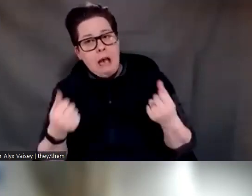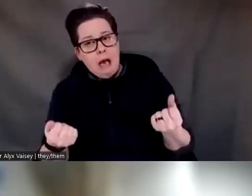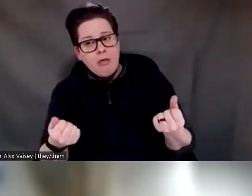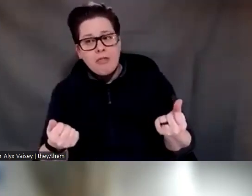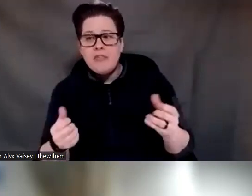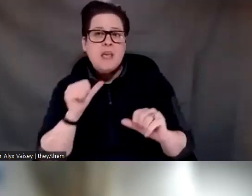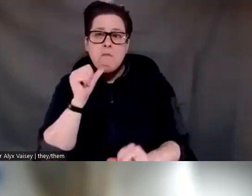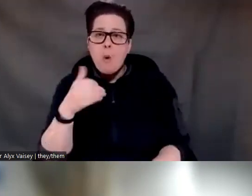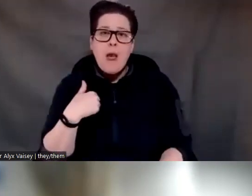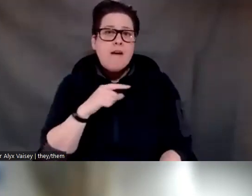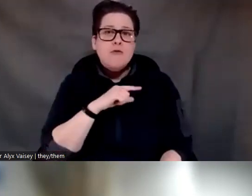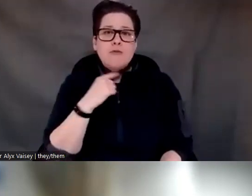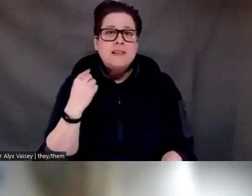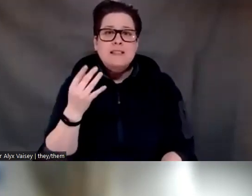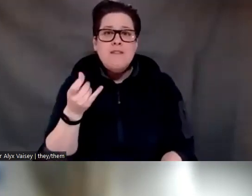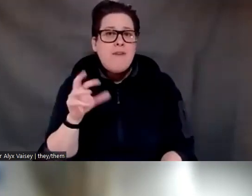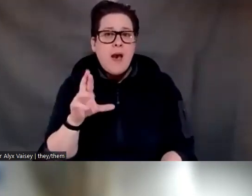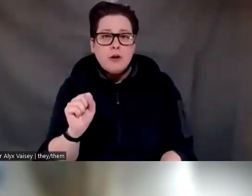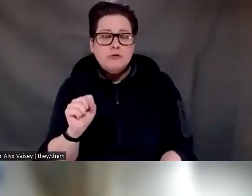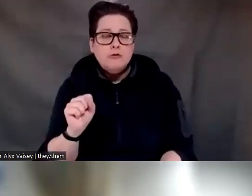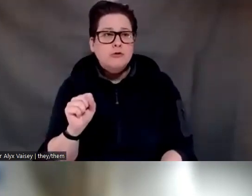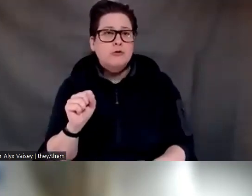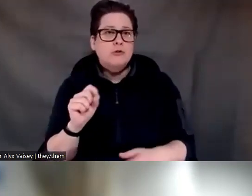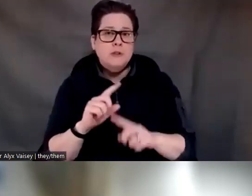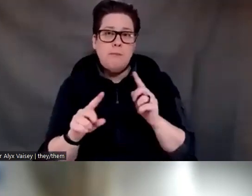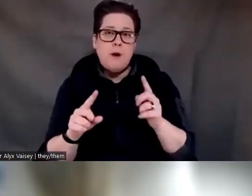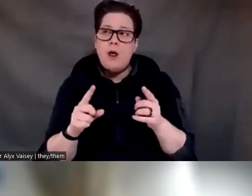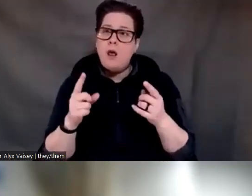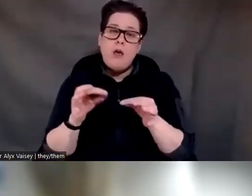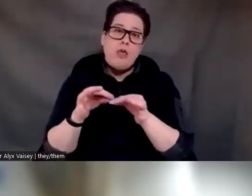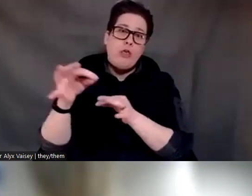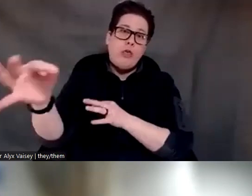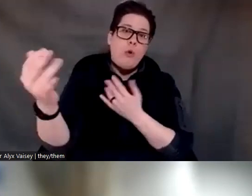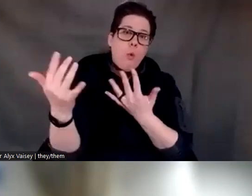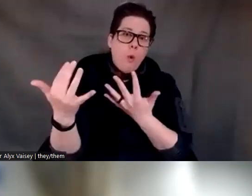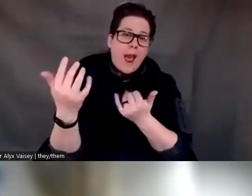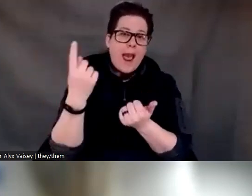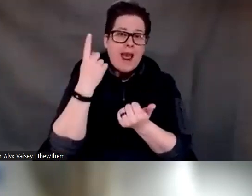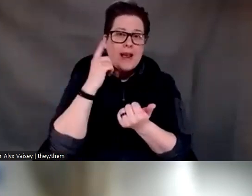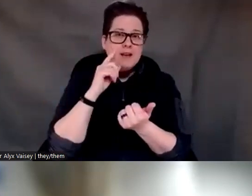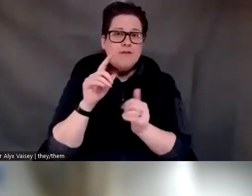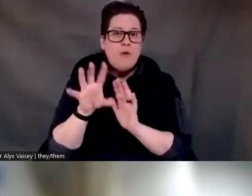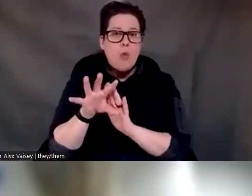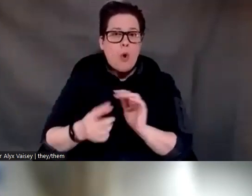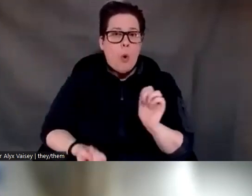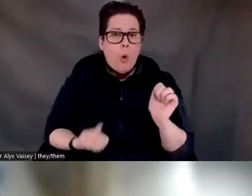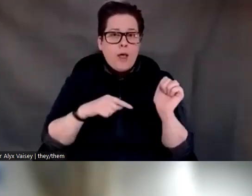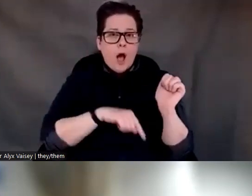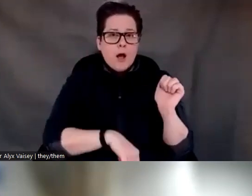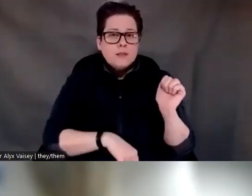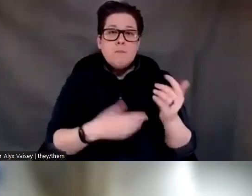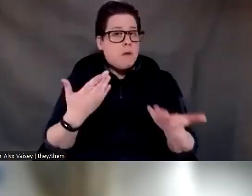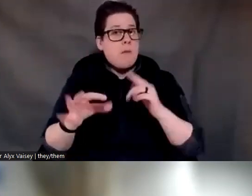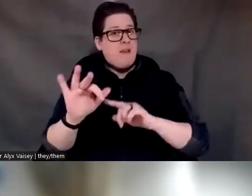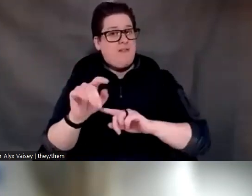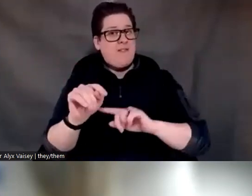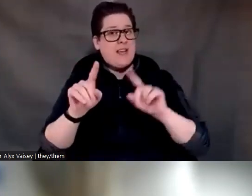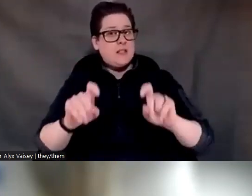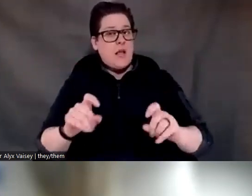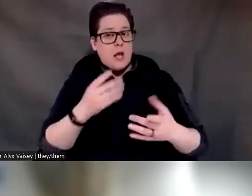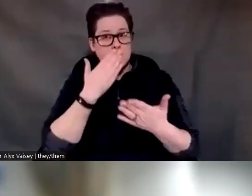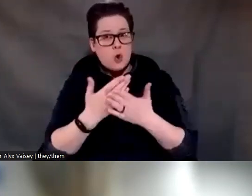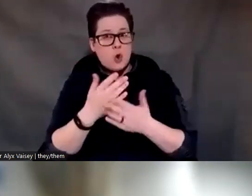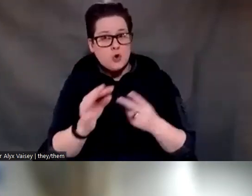kind of in that backlog of colonoscopy patients, a FIT test could be a good choice for reassurance. And if it